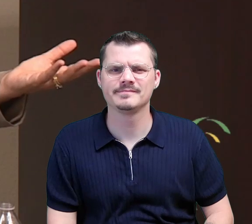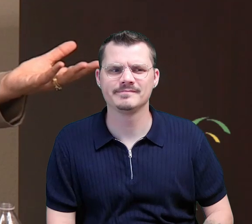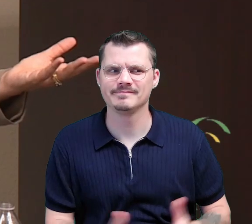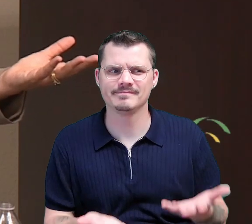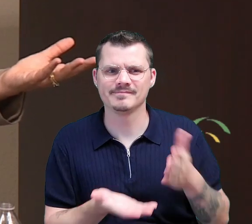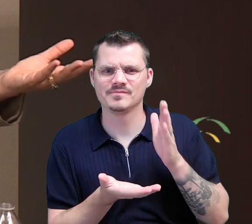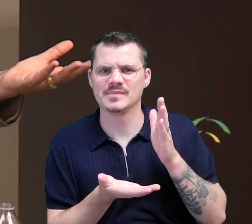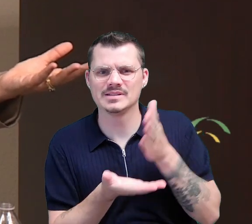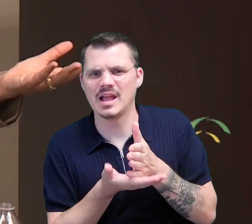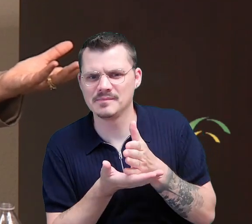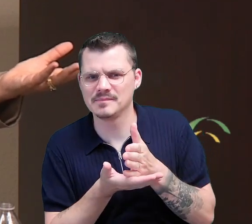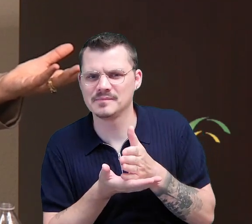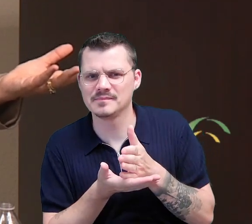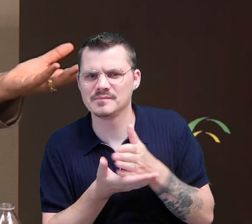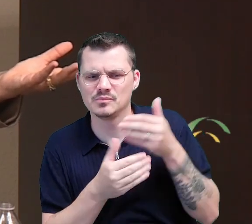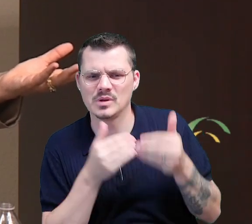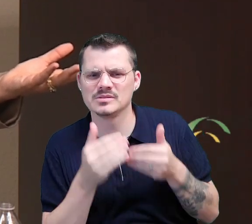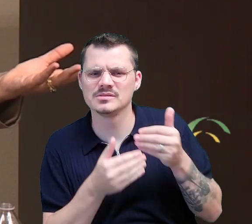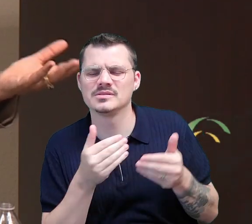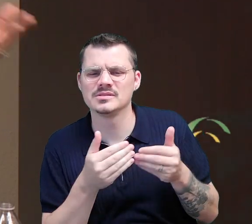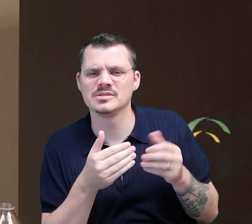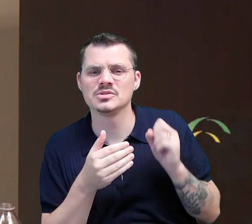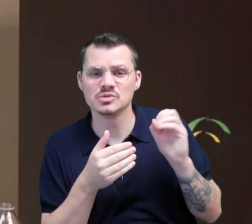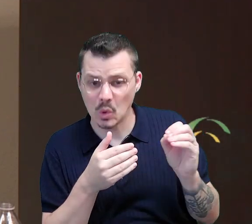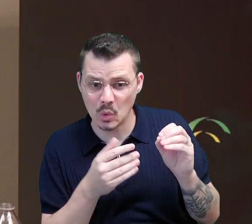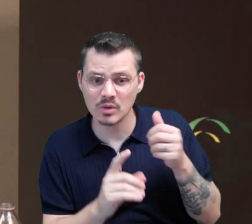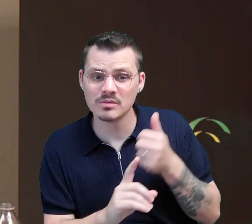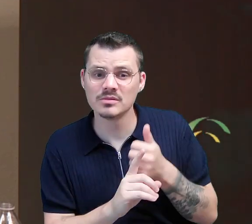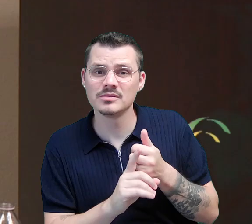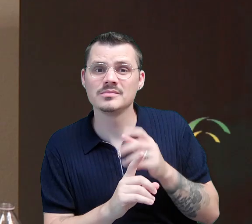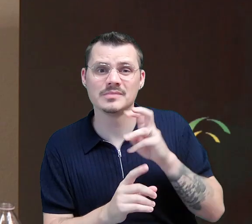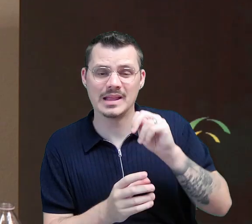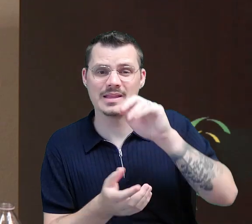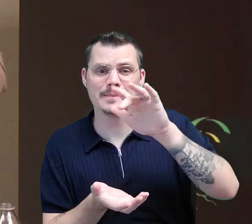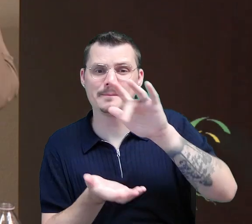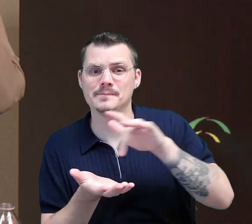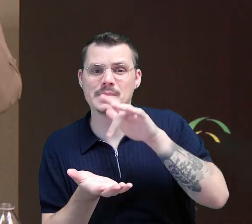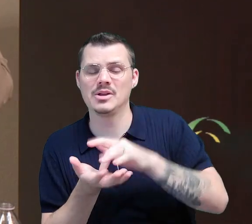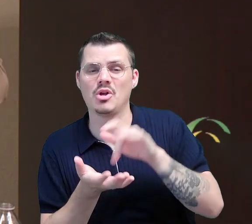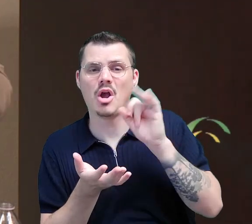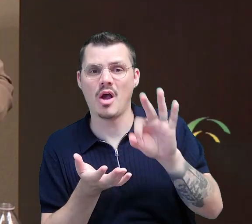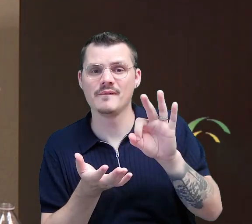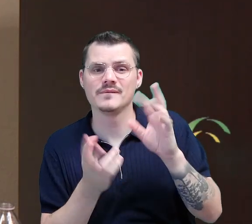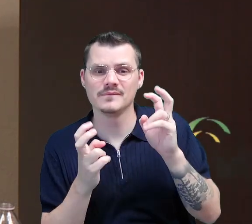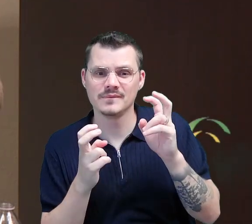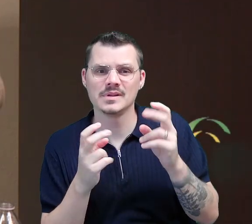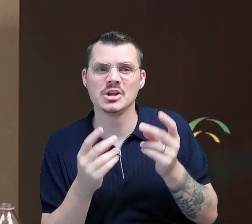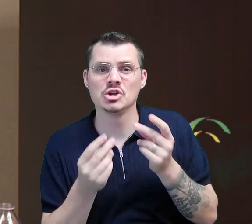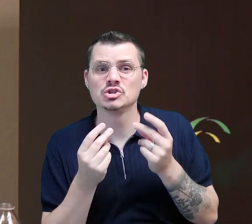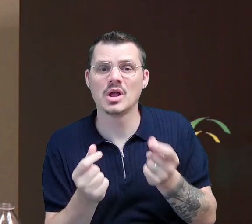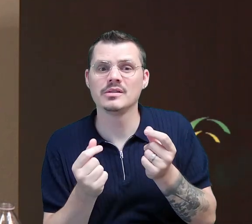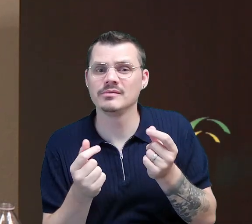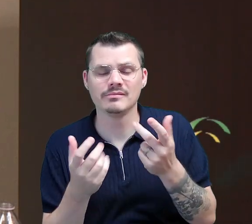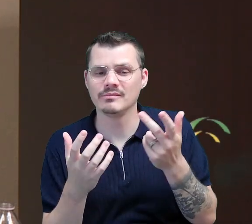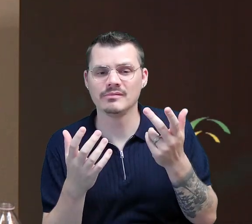It stops it, right? So she's been in the midst of this sudden,